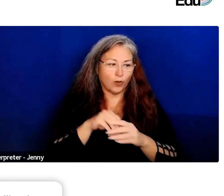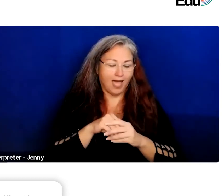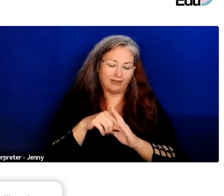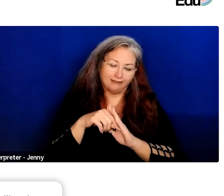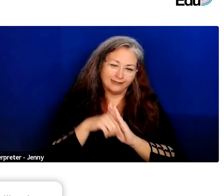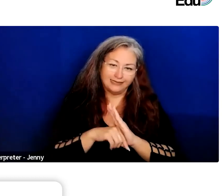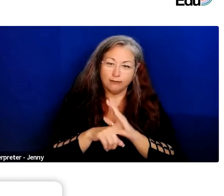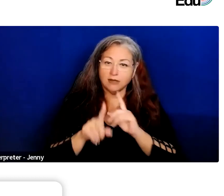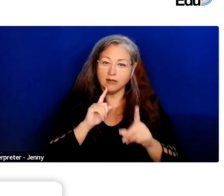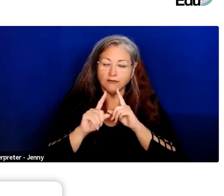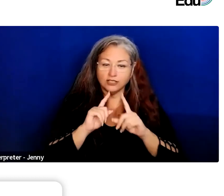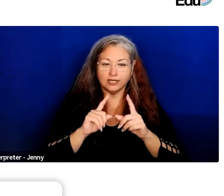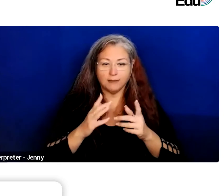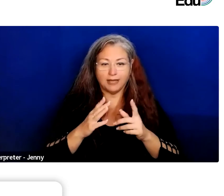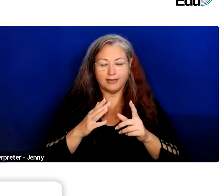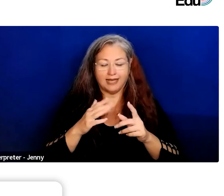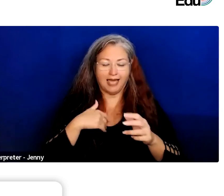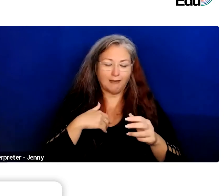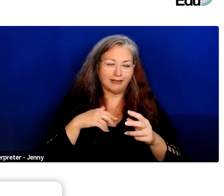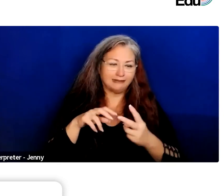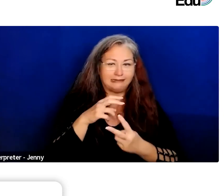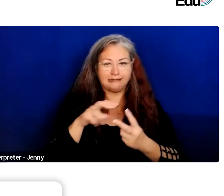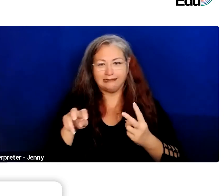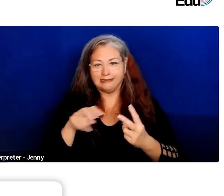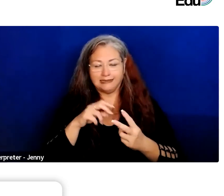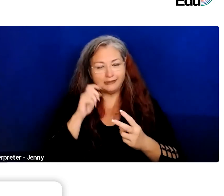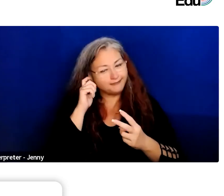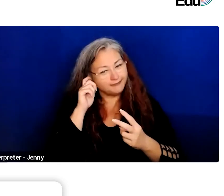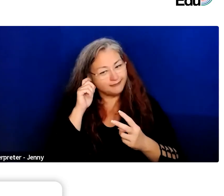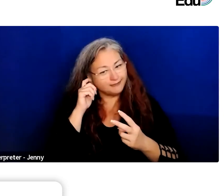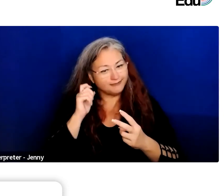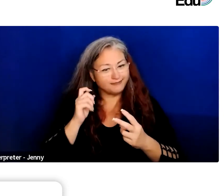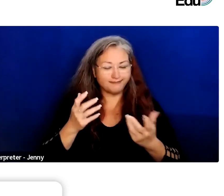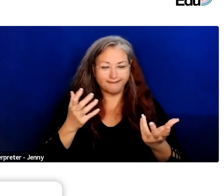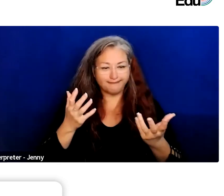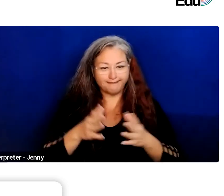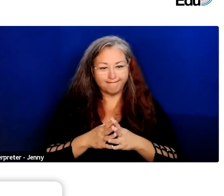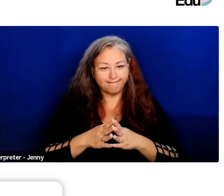conversations. Sometimes kind of go back and forth on that.